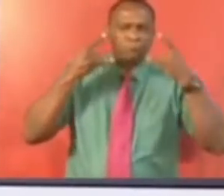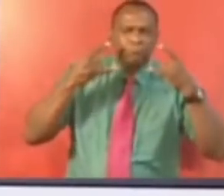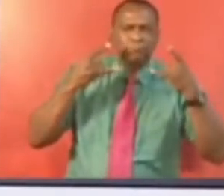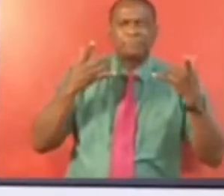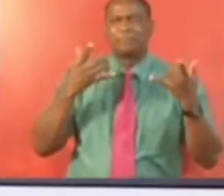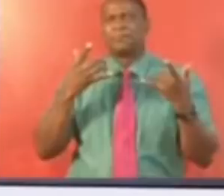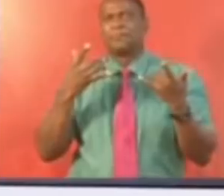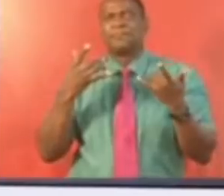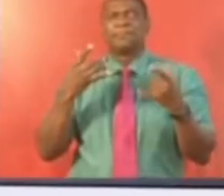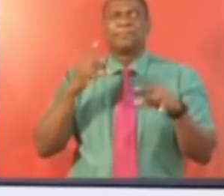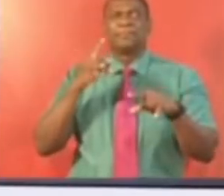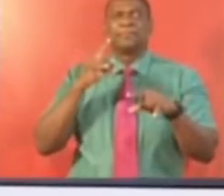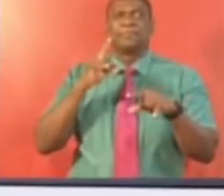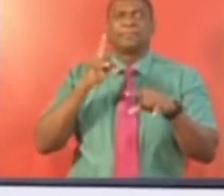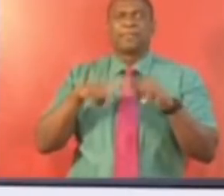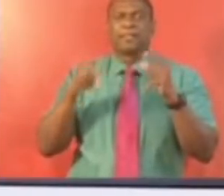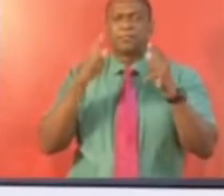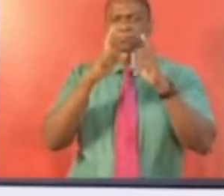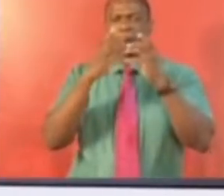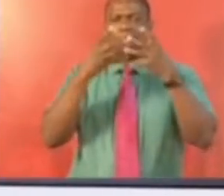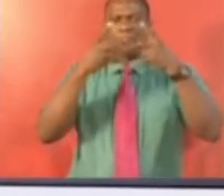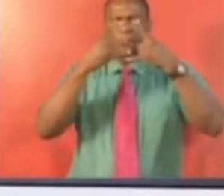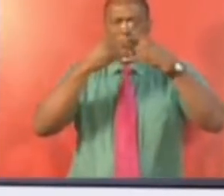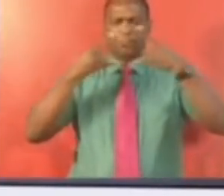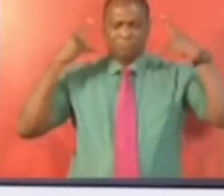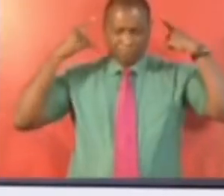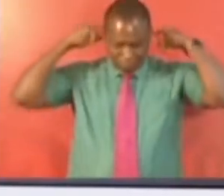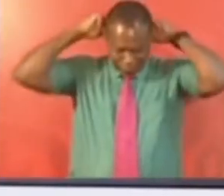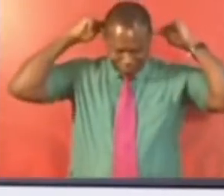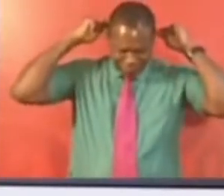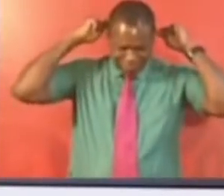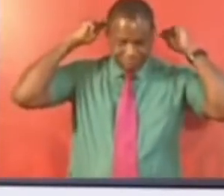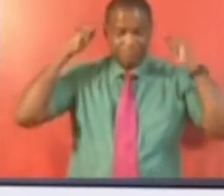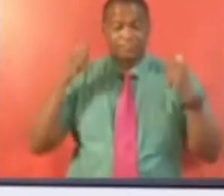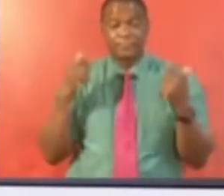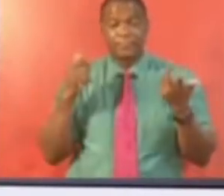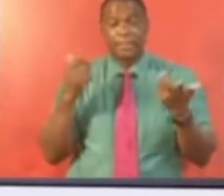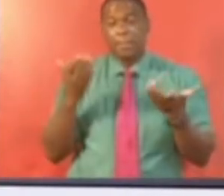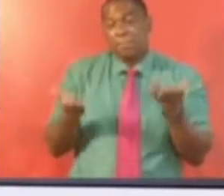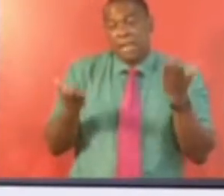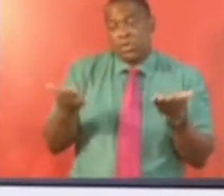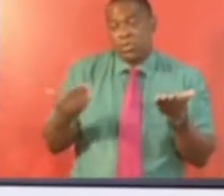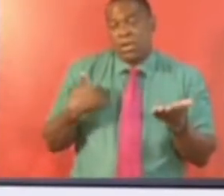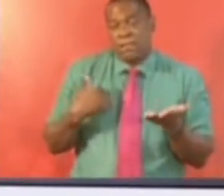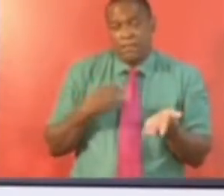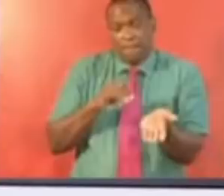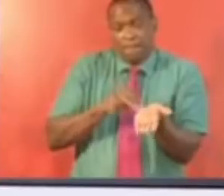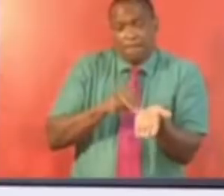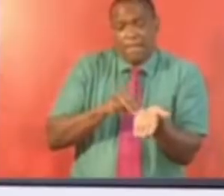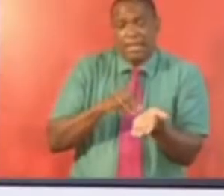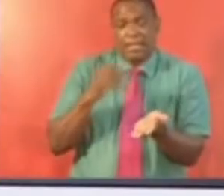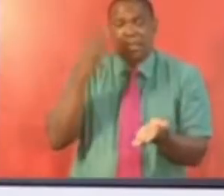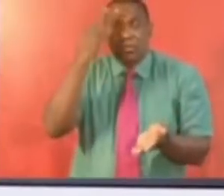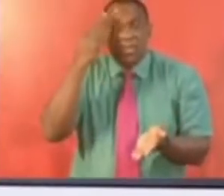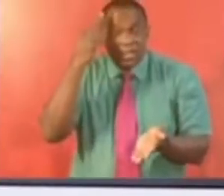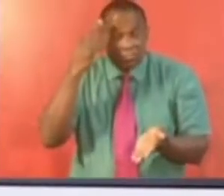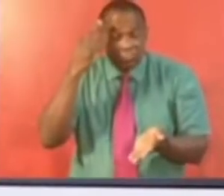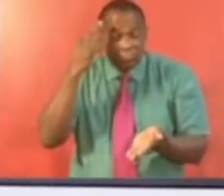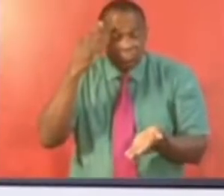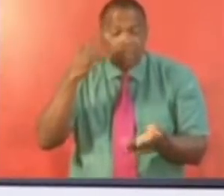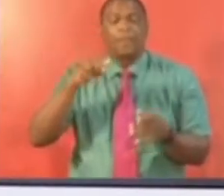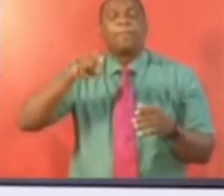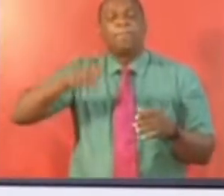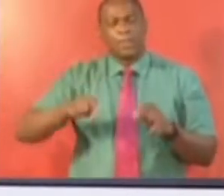you can't wear a face covering, all three, and there's a medical reasons for such, then of course you visit your